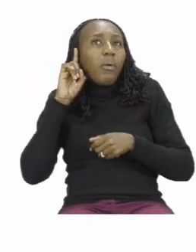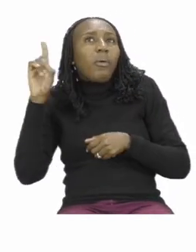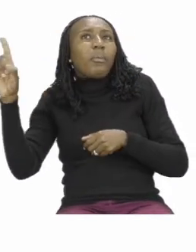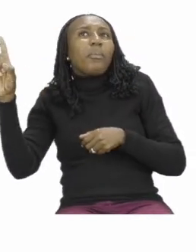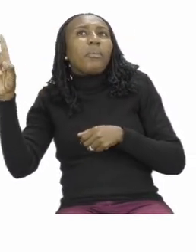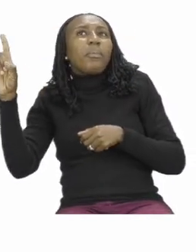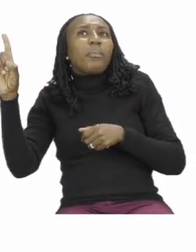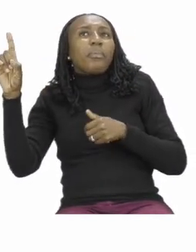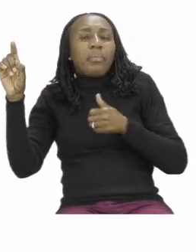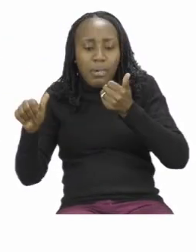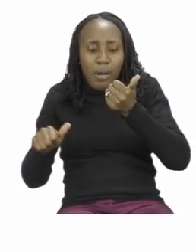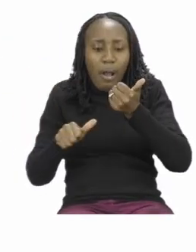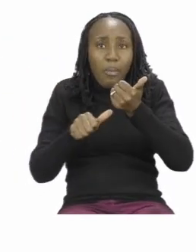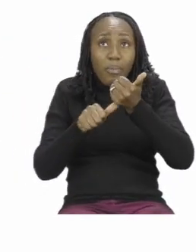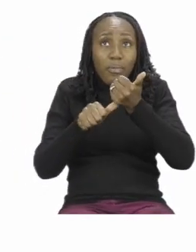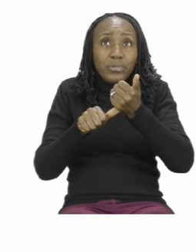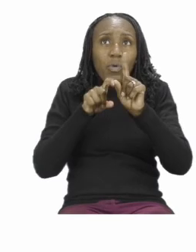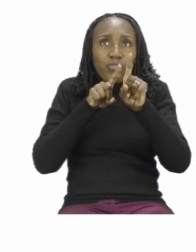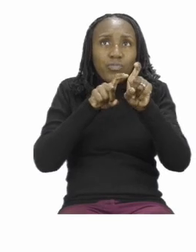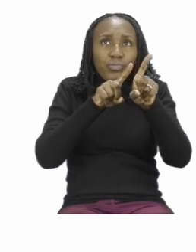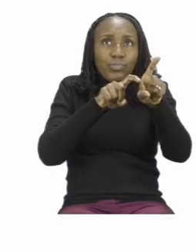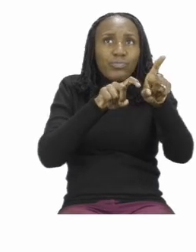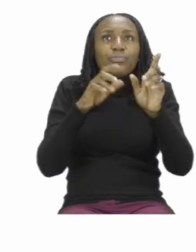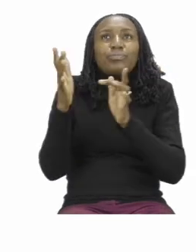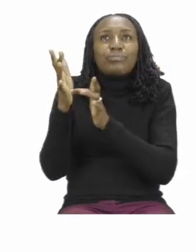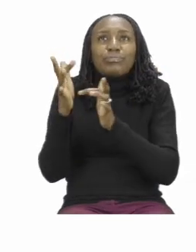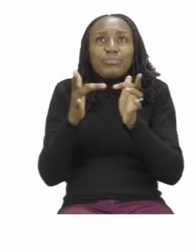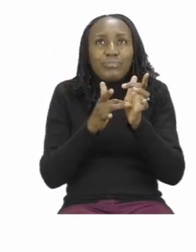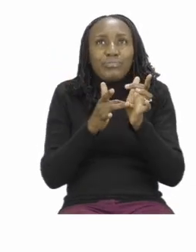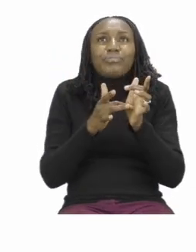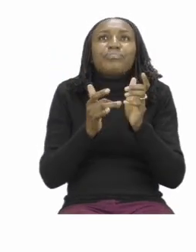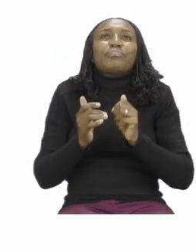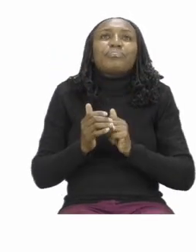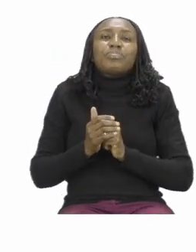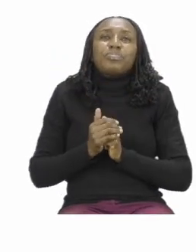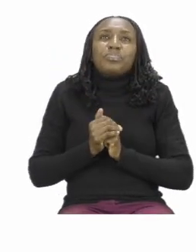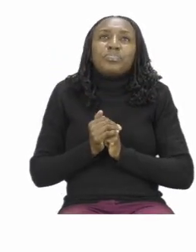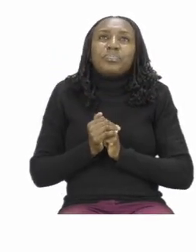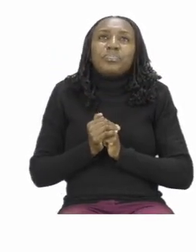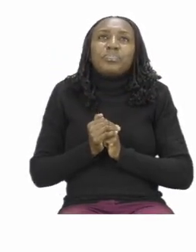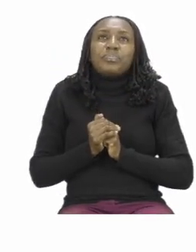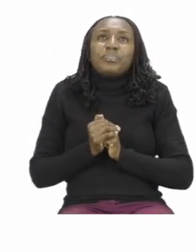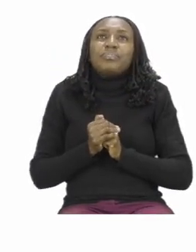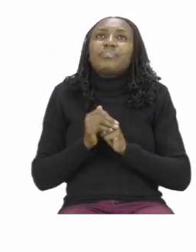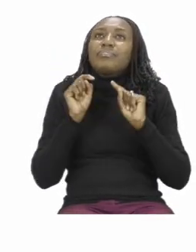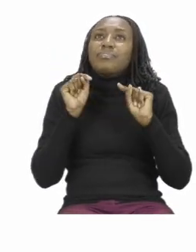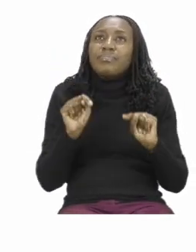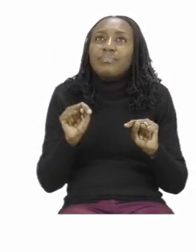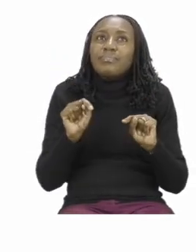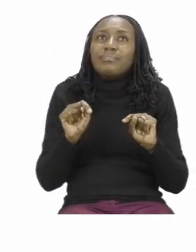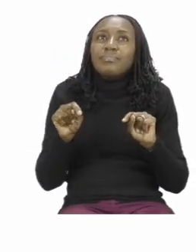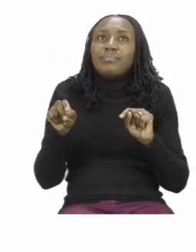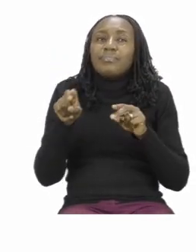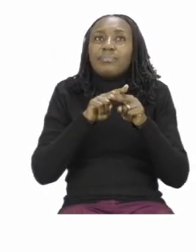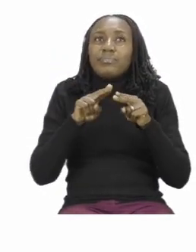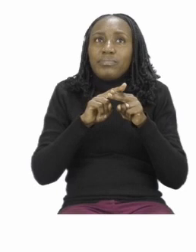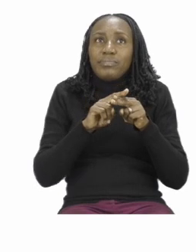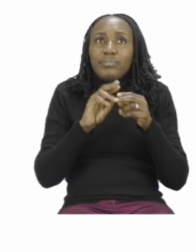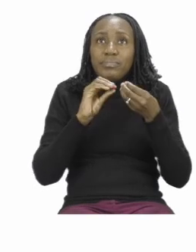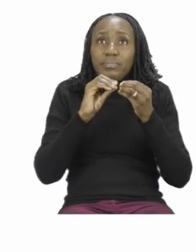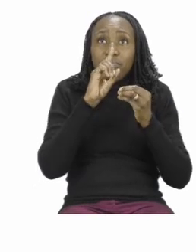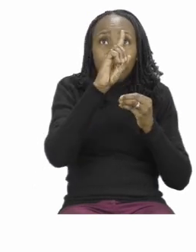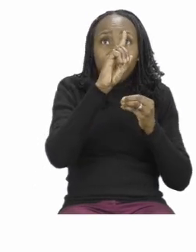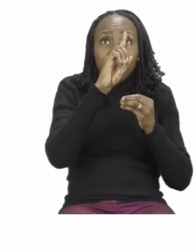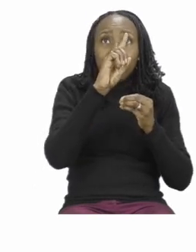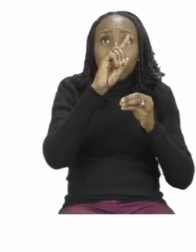obey, and apostles. So we're going to use number 1 and number 2 just as